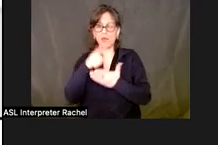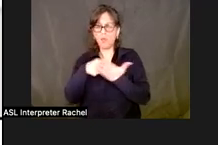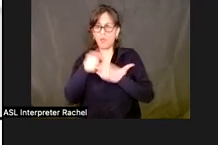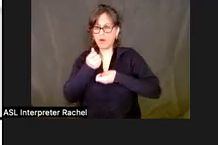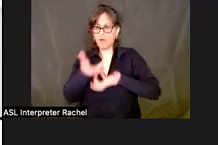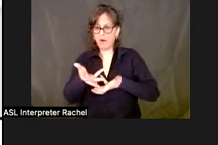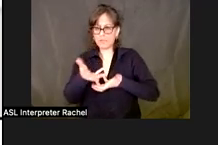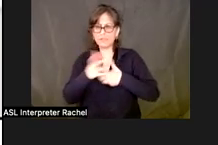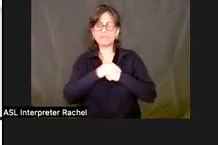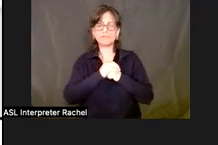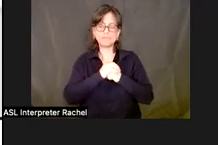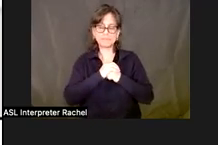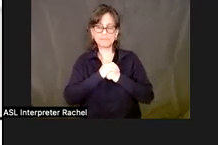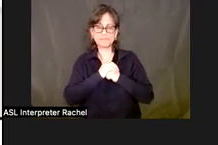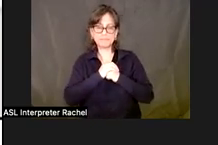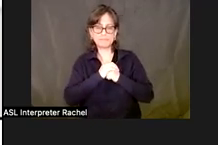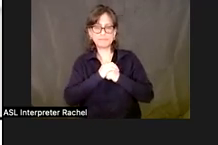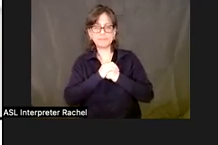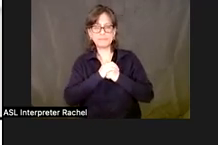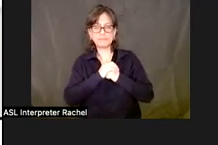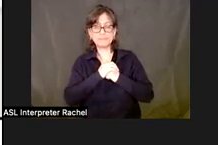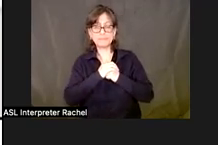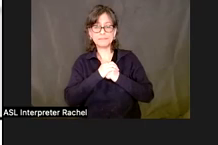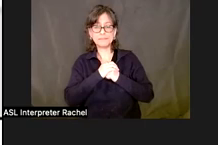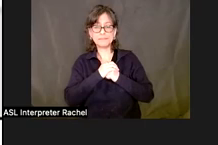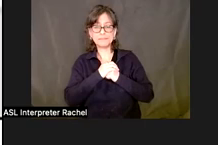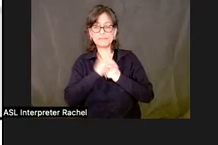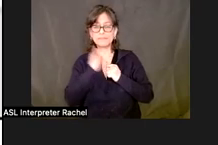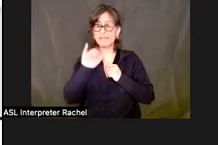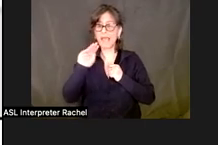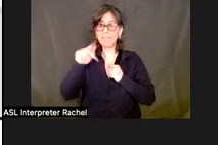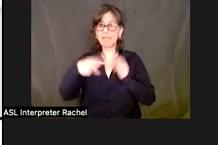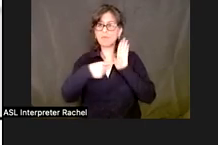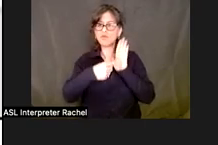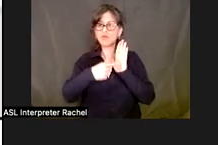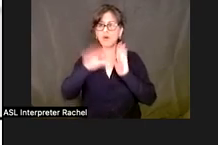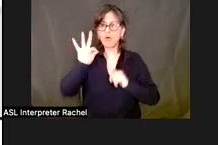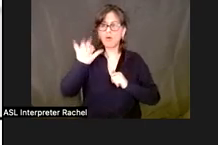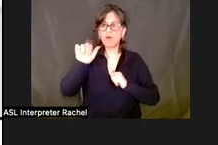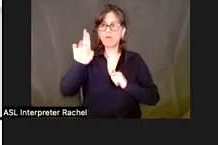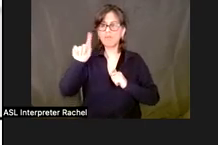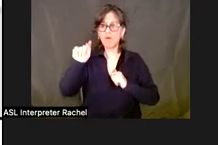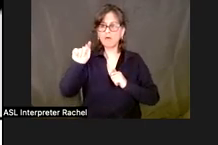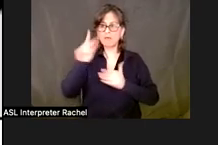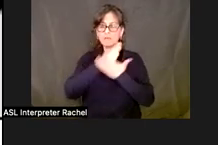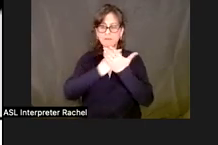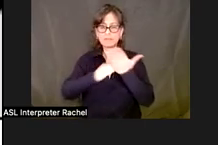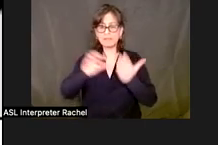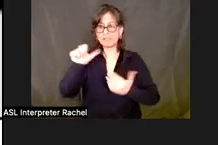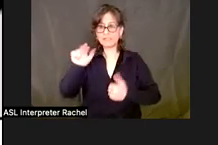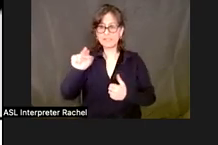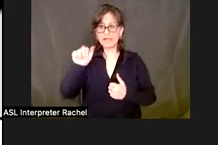them. What we're looking at here is a map of major faults in California with the San Andreas fault system